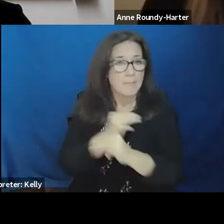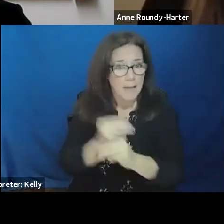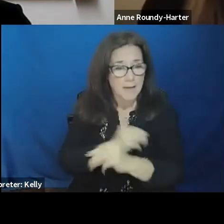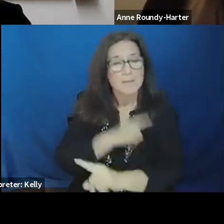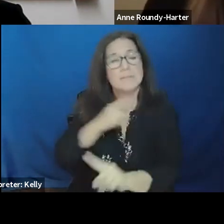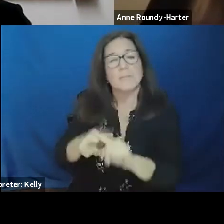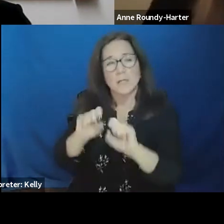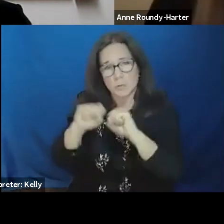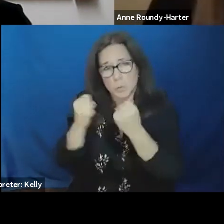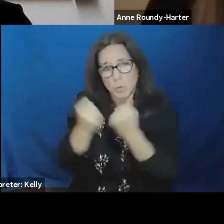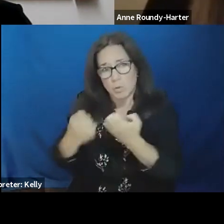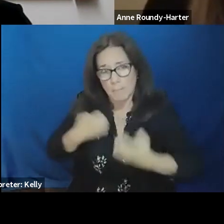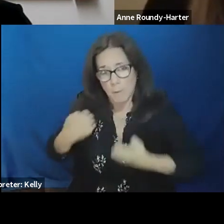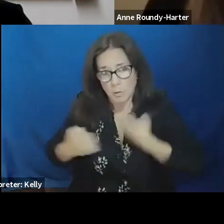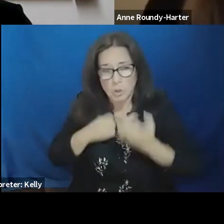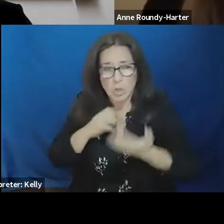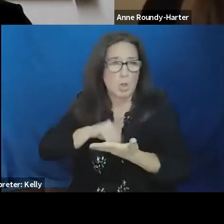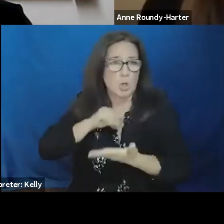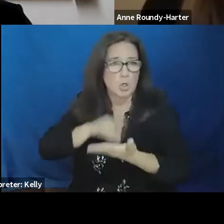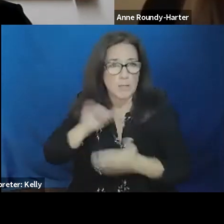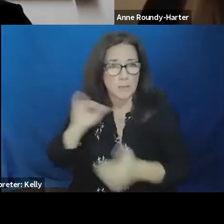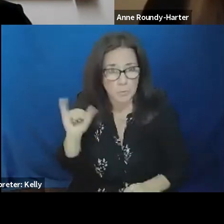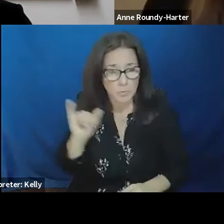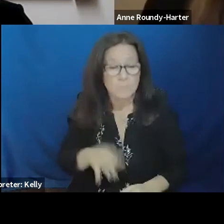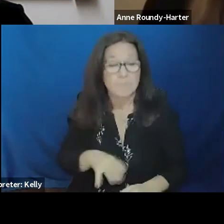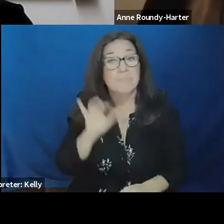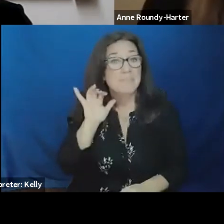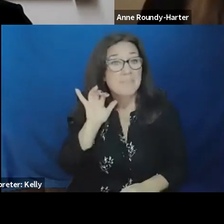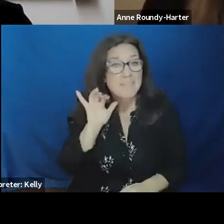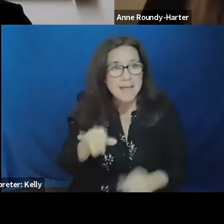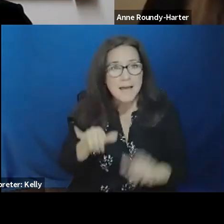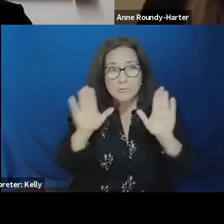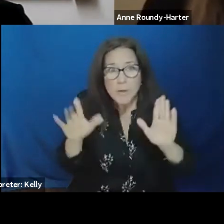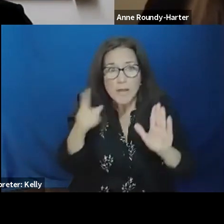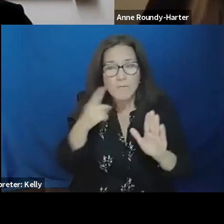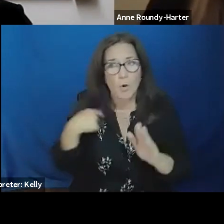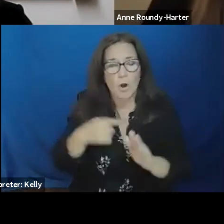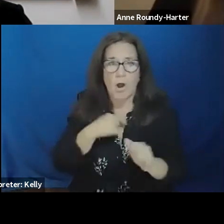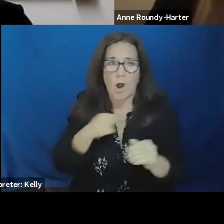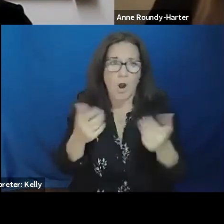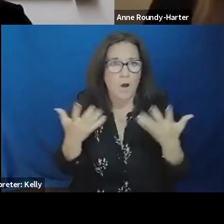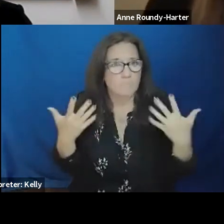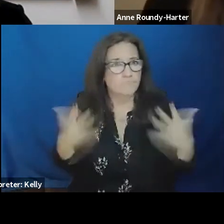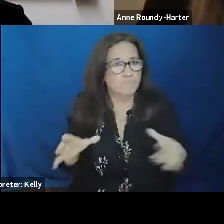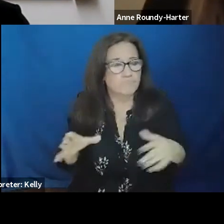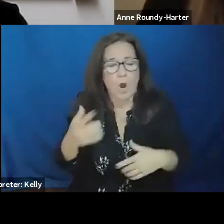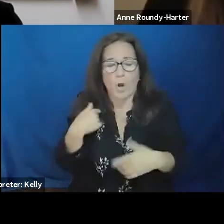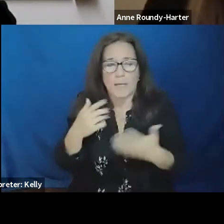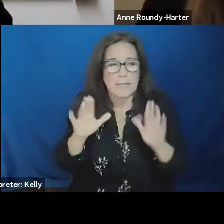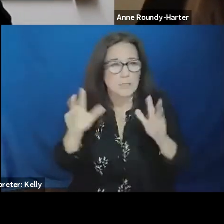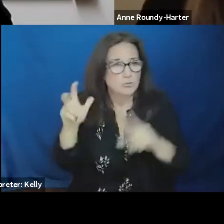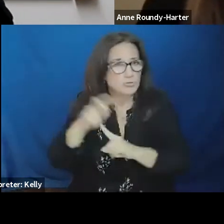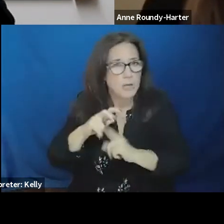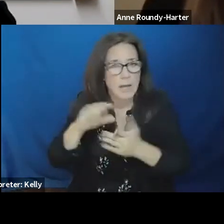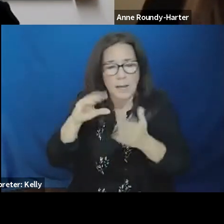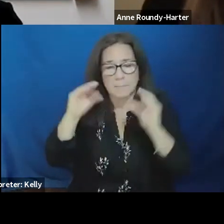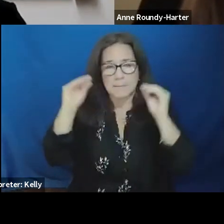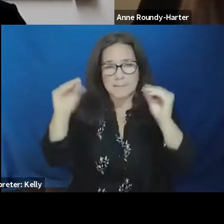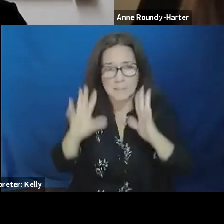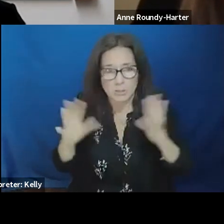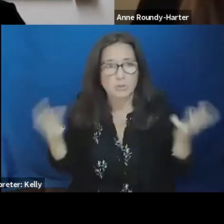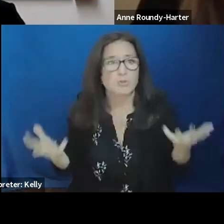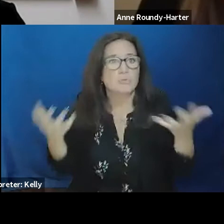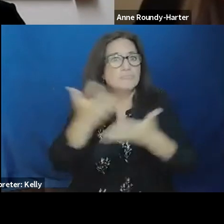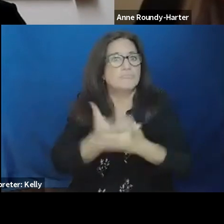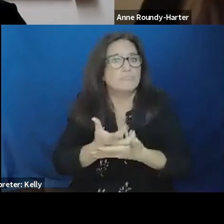components. So it's always great when our expert teachers get together and curate those things, and we are providing some additional funding for teachers to be able to